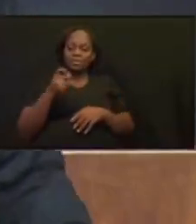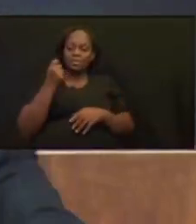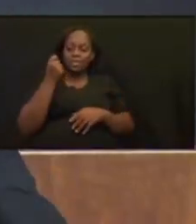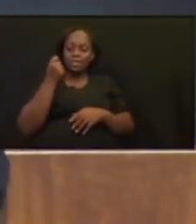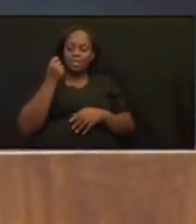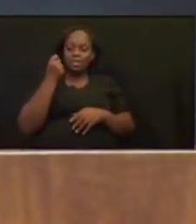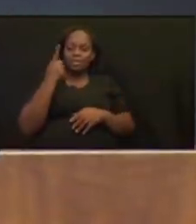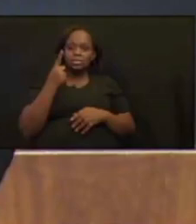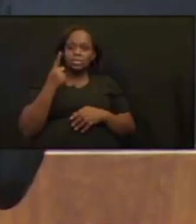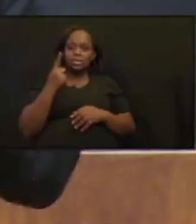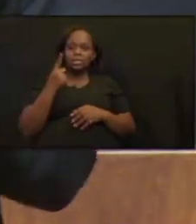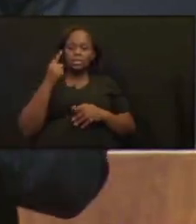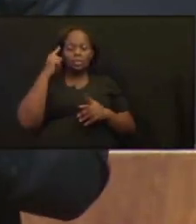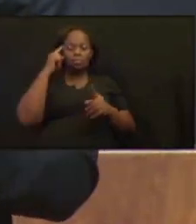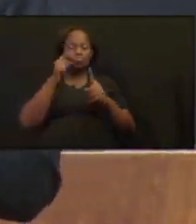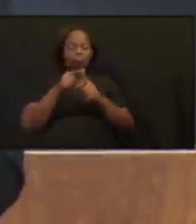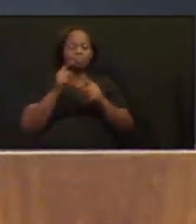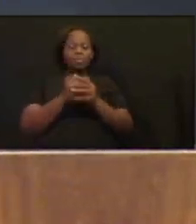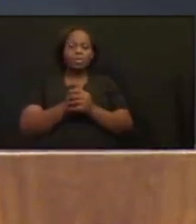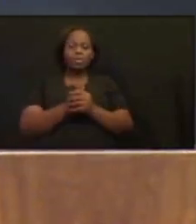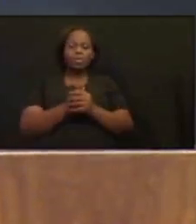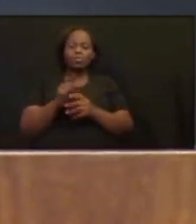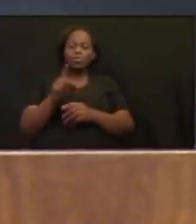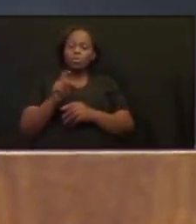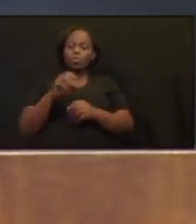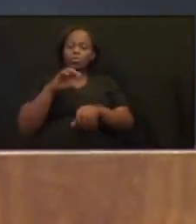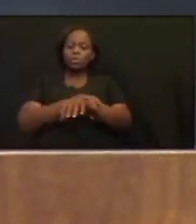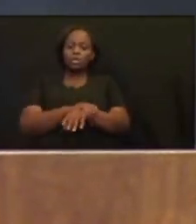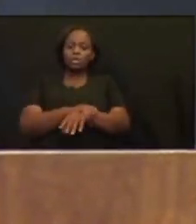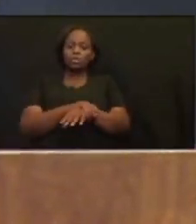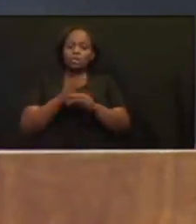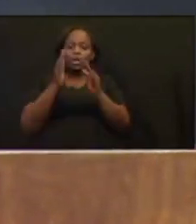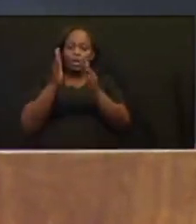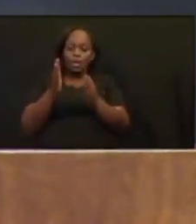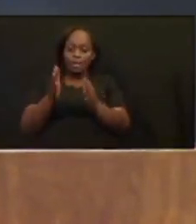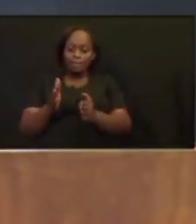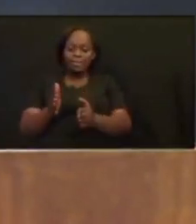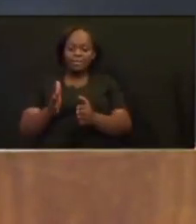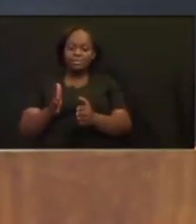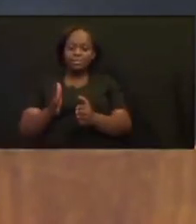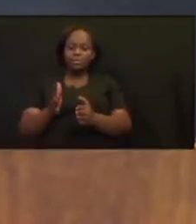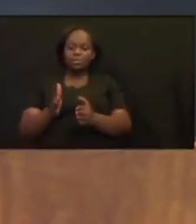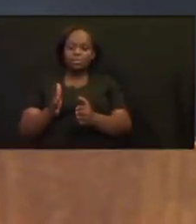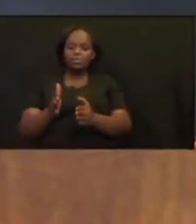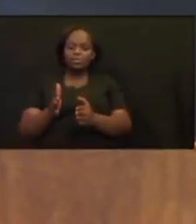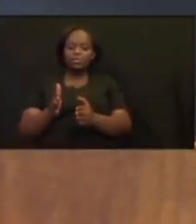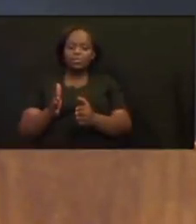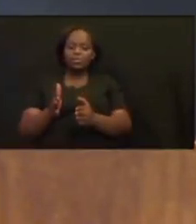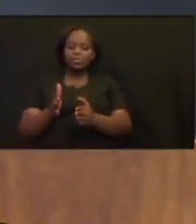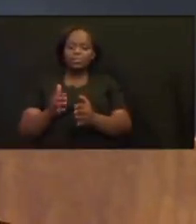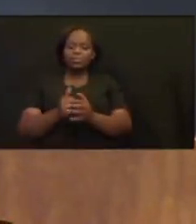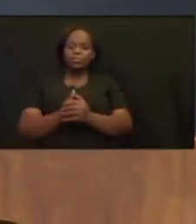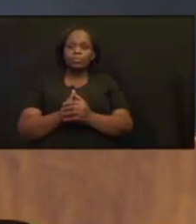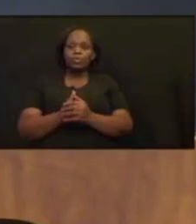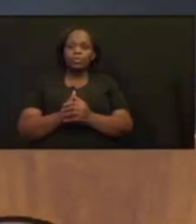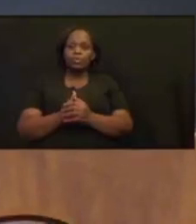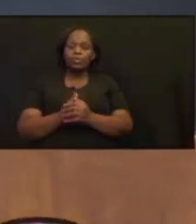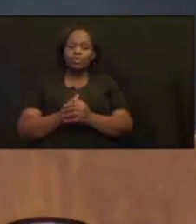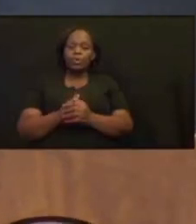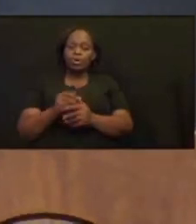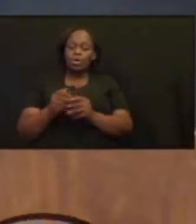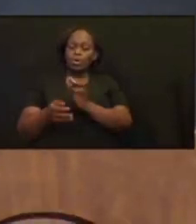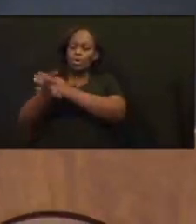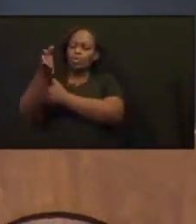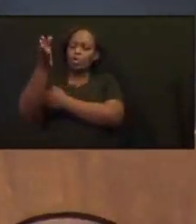of things. You will find somebody who should not resign from an oil and gas firm. God is keeping him there as a